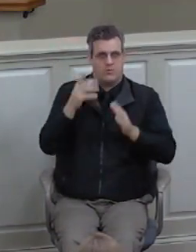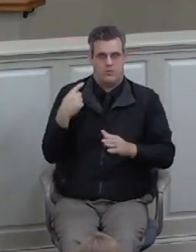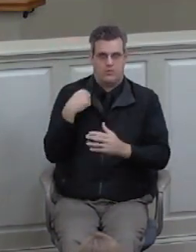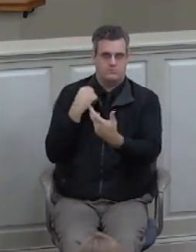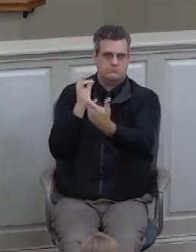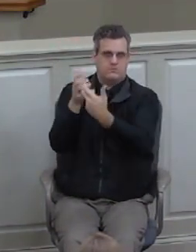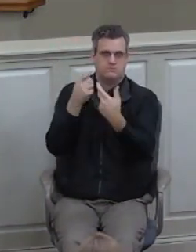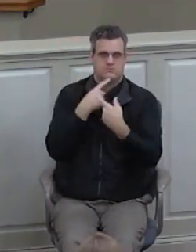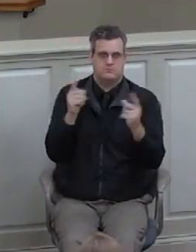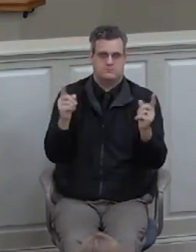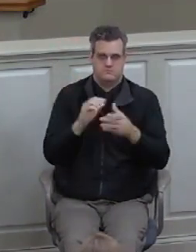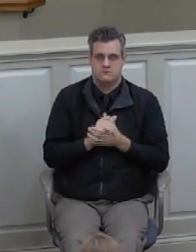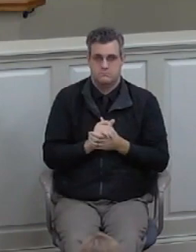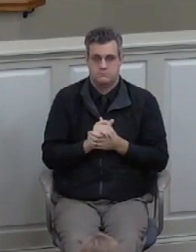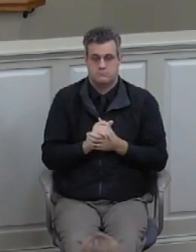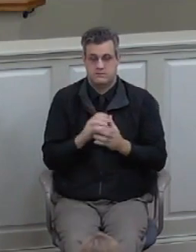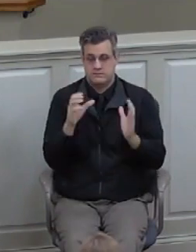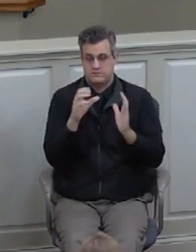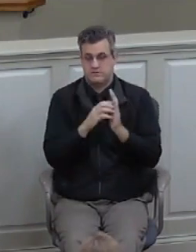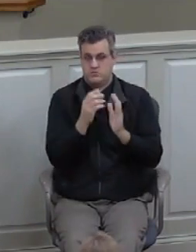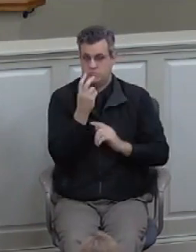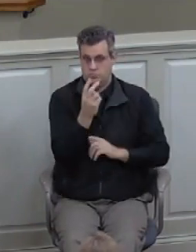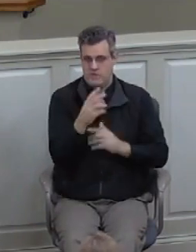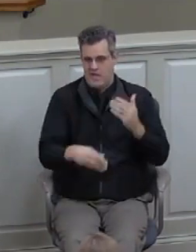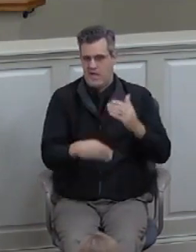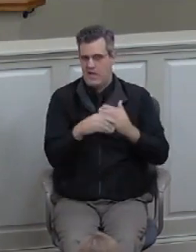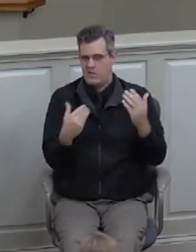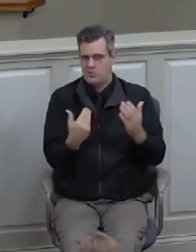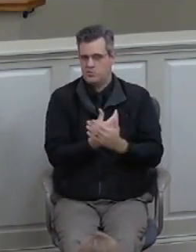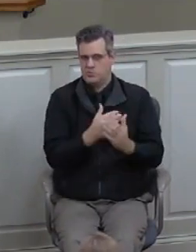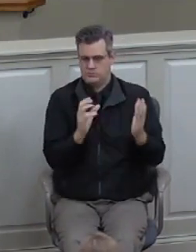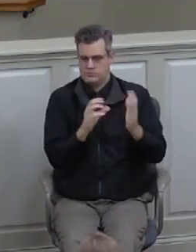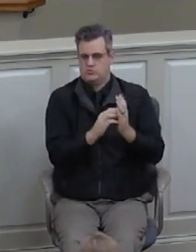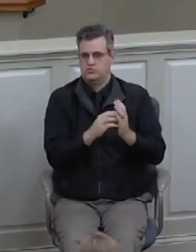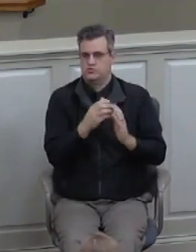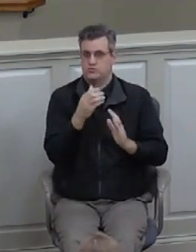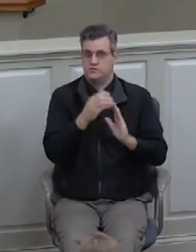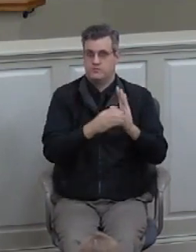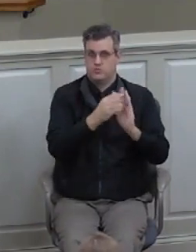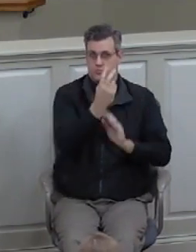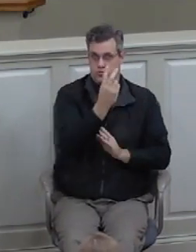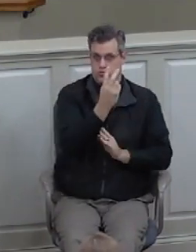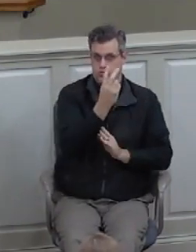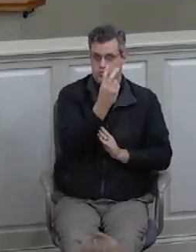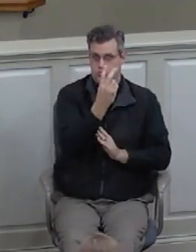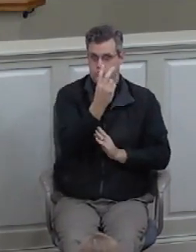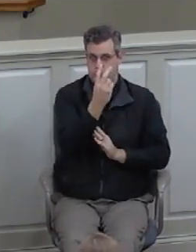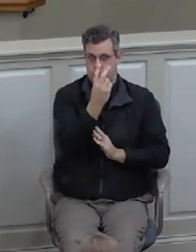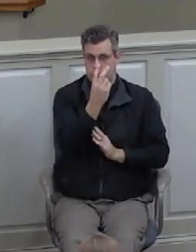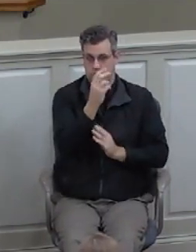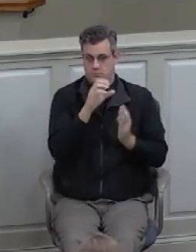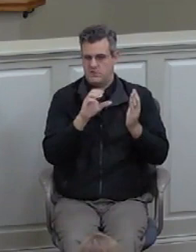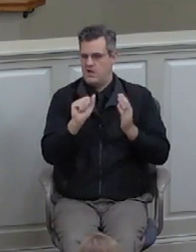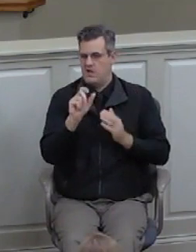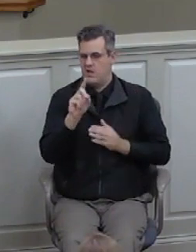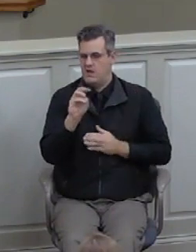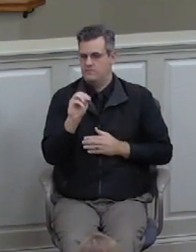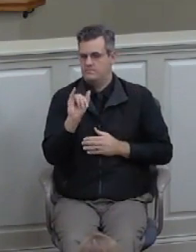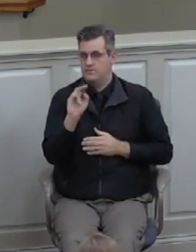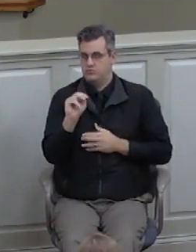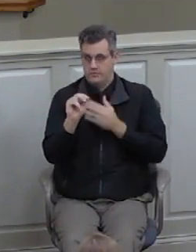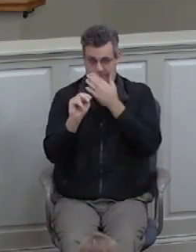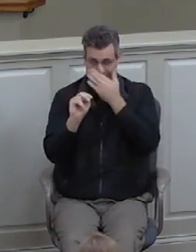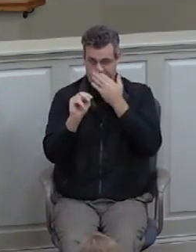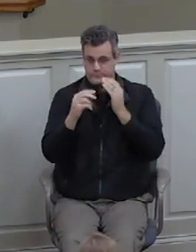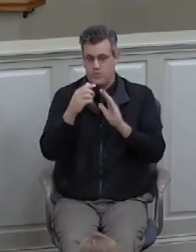2, there shall be added a new section of Chapter 2, subsection Administration,